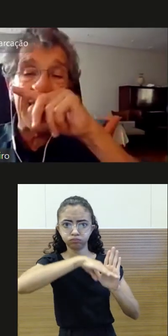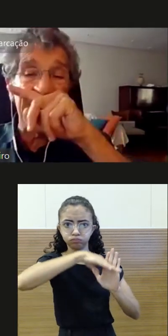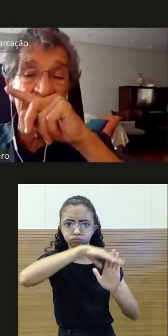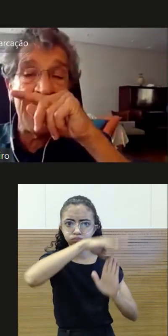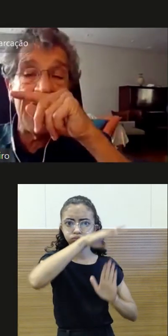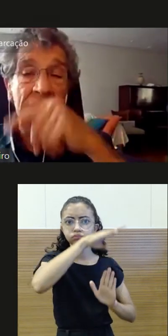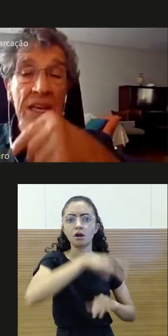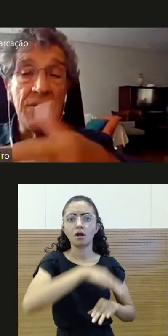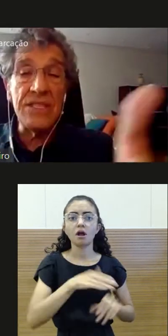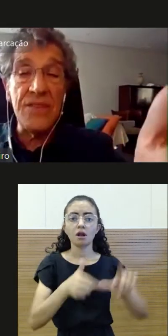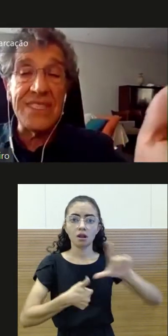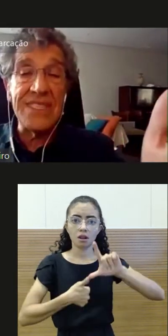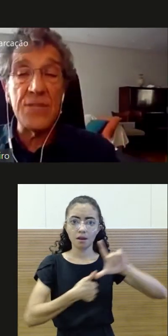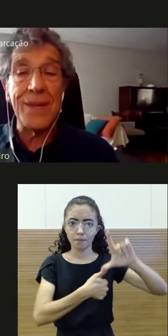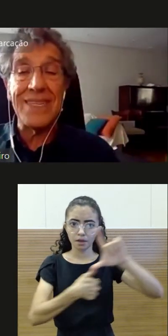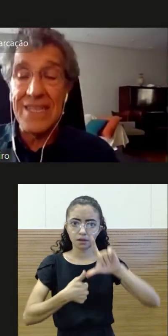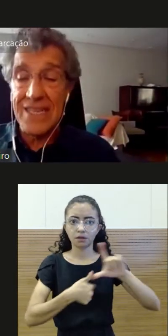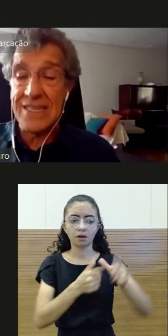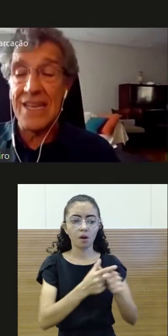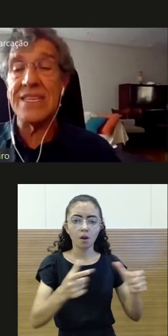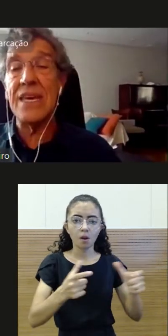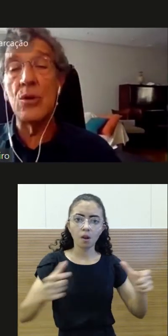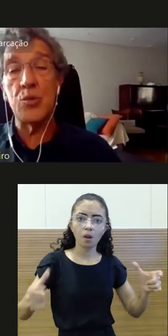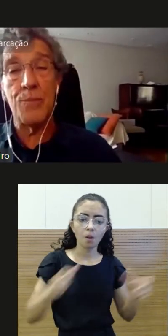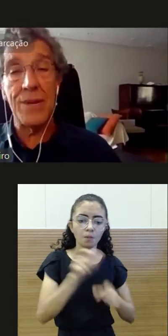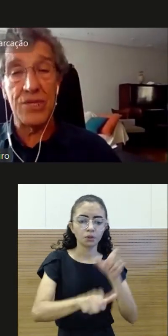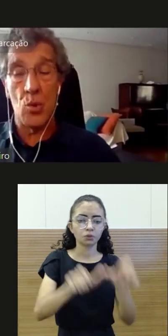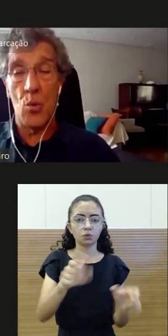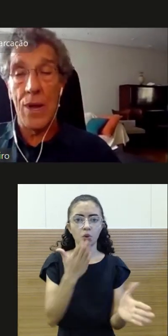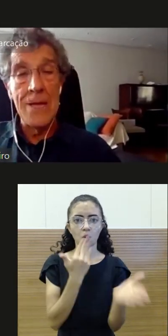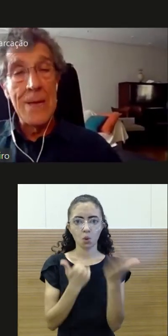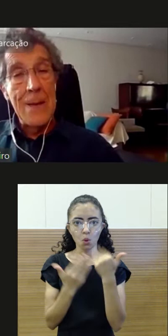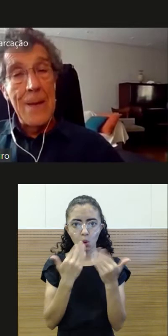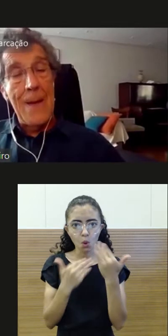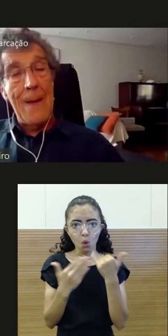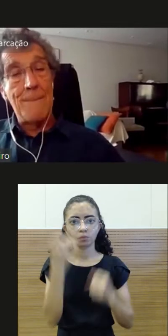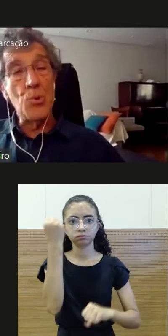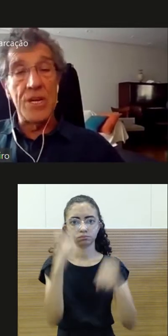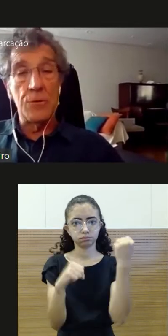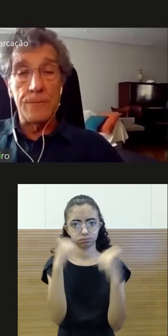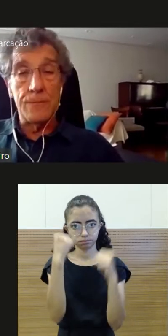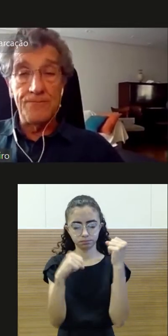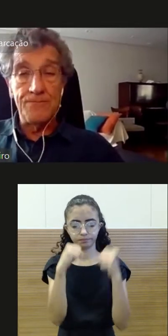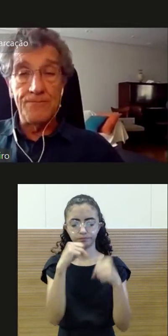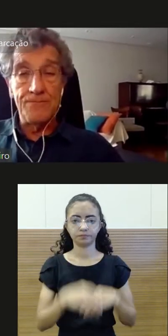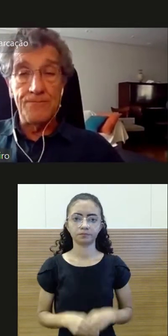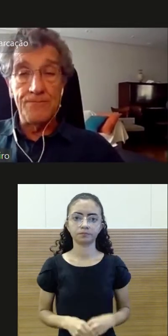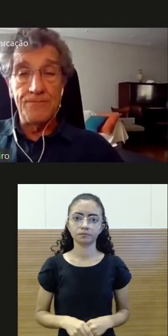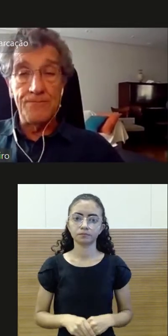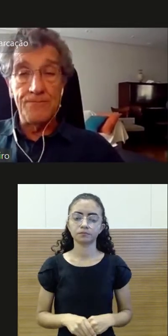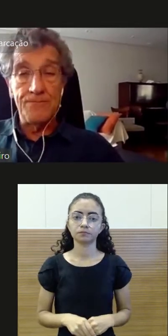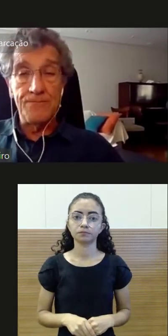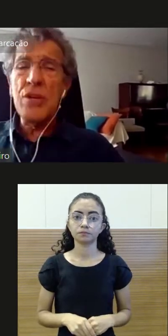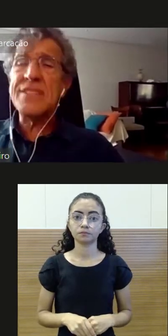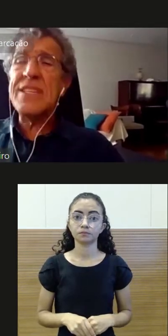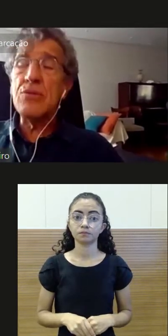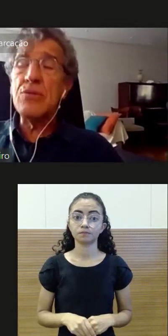sales in 2019 Latin America. It goes from 26 to 36 kilos per person a